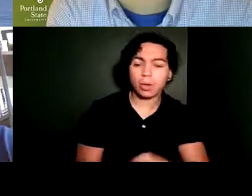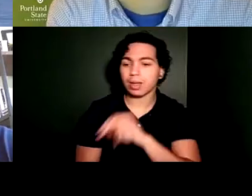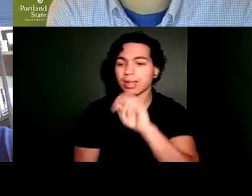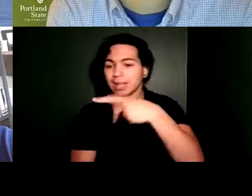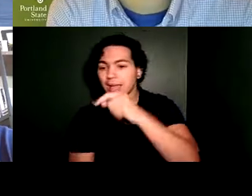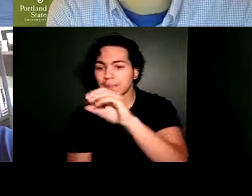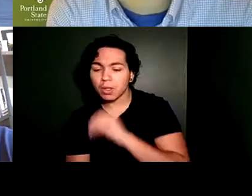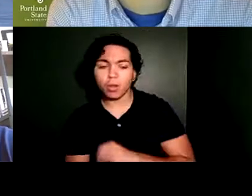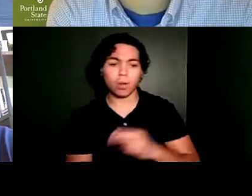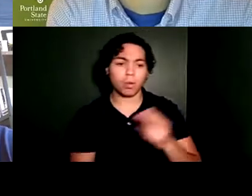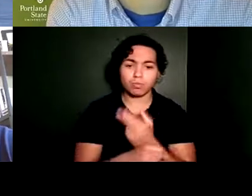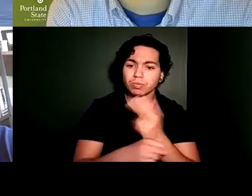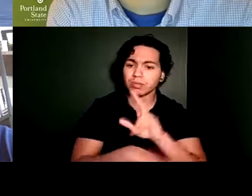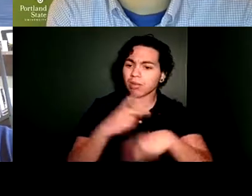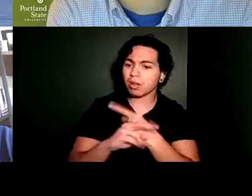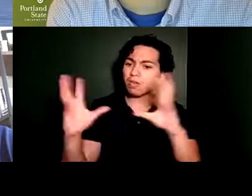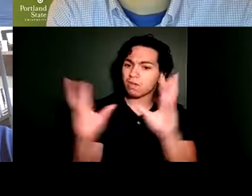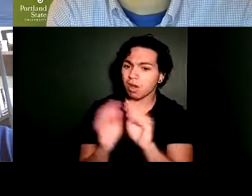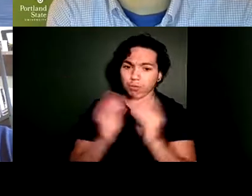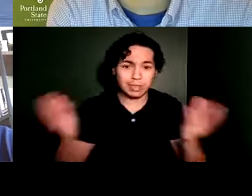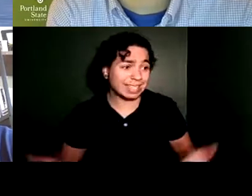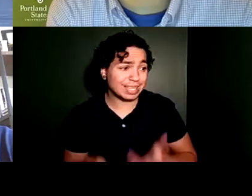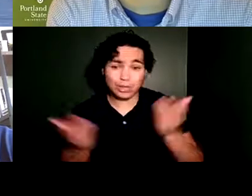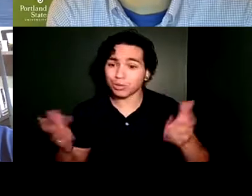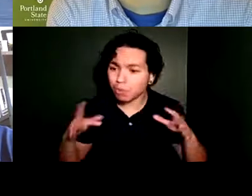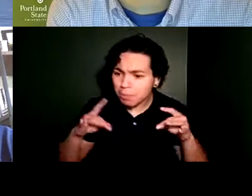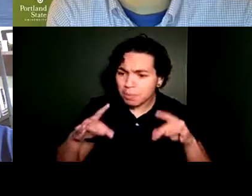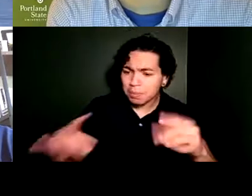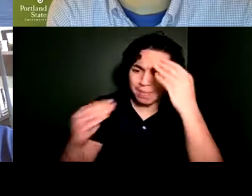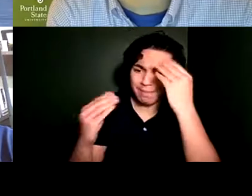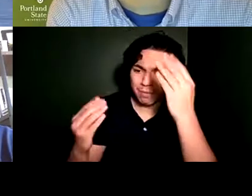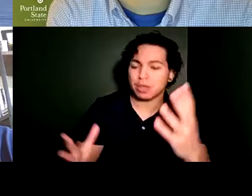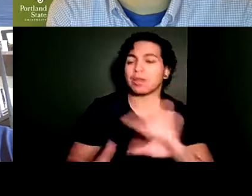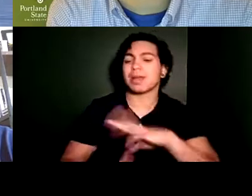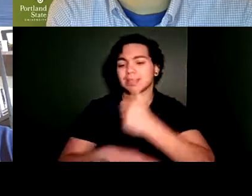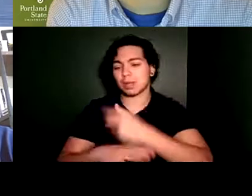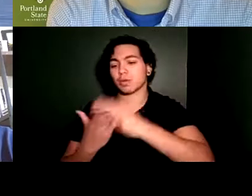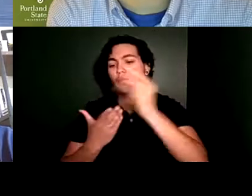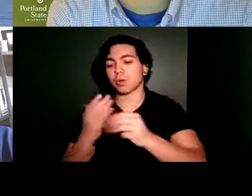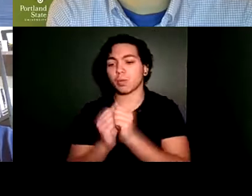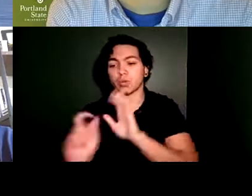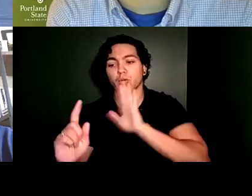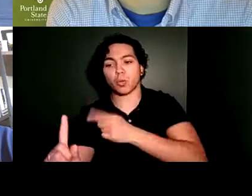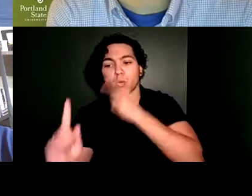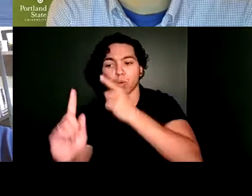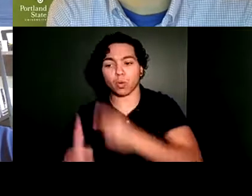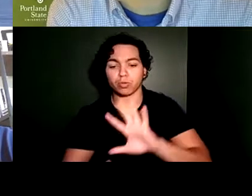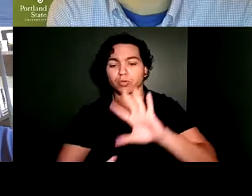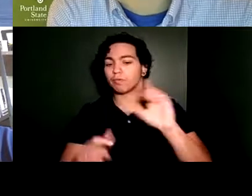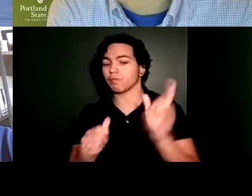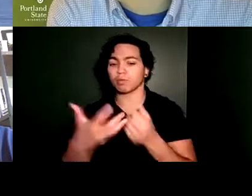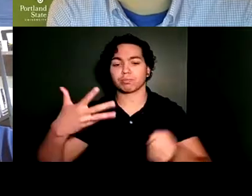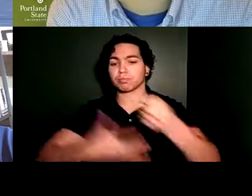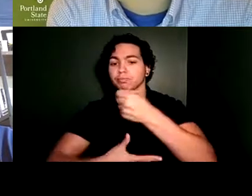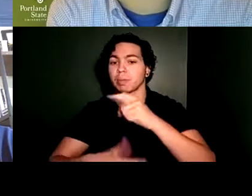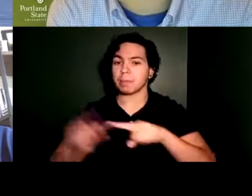conferences to try and to get best learnings and set up your program with your goals in mind. But I really